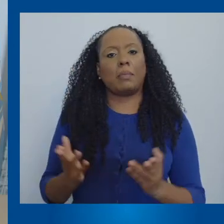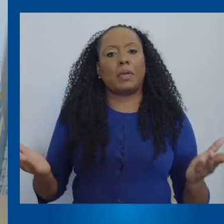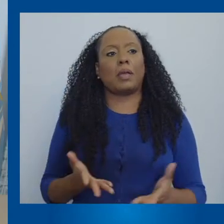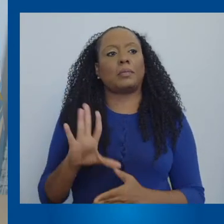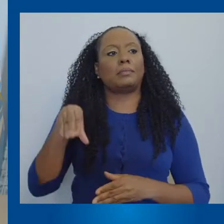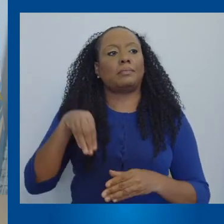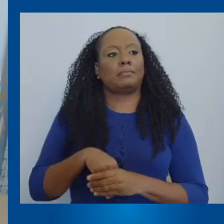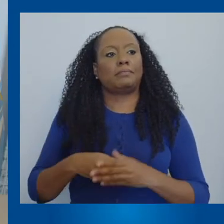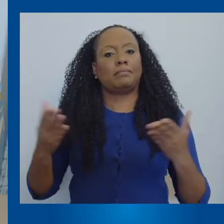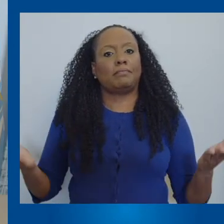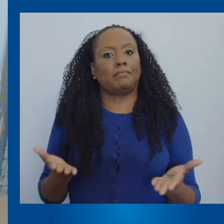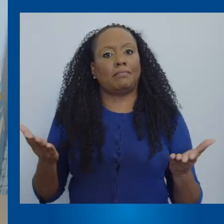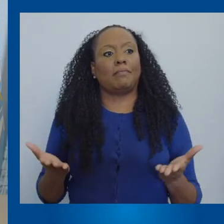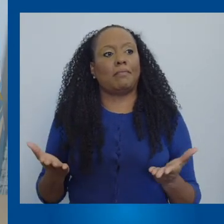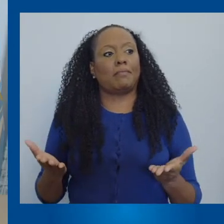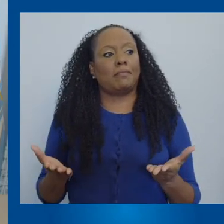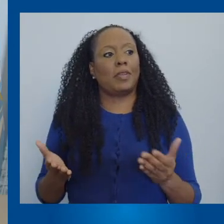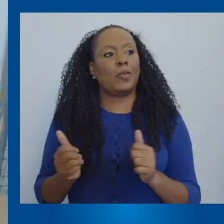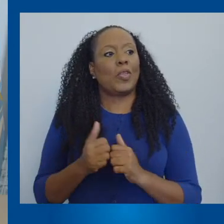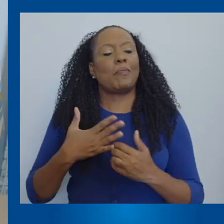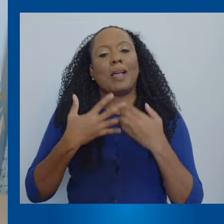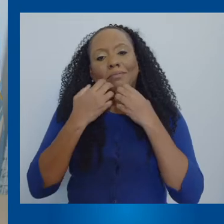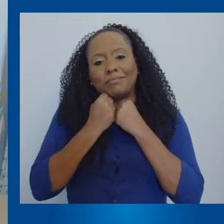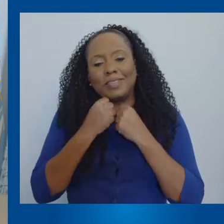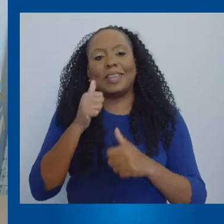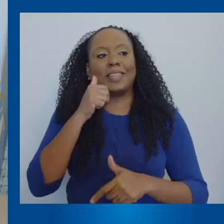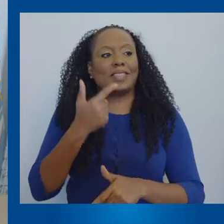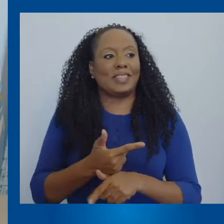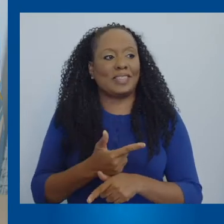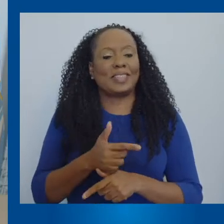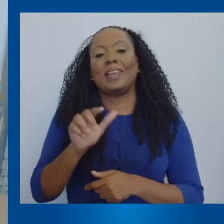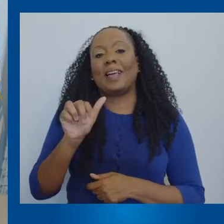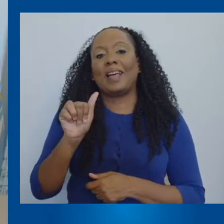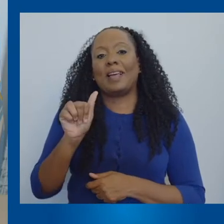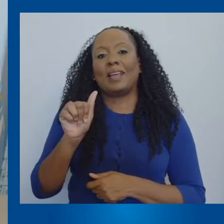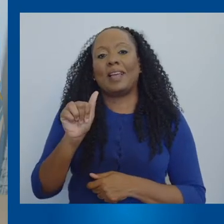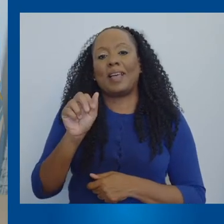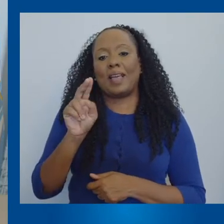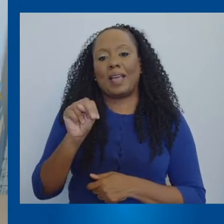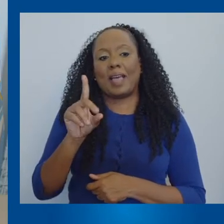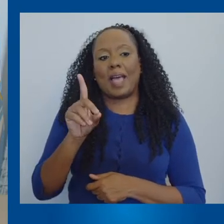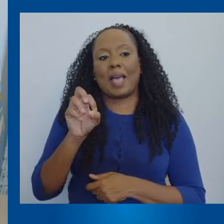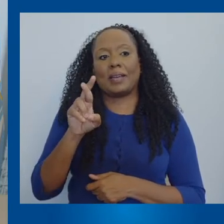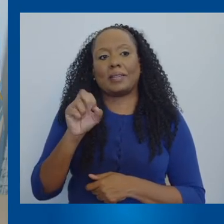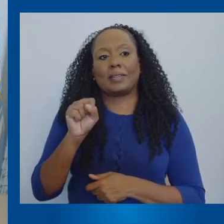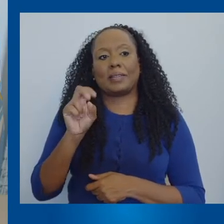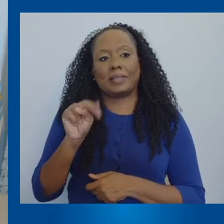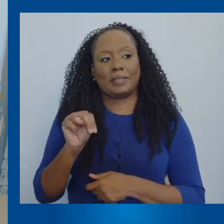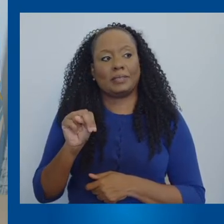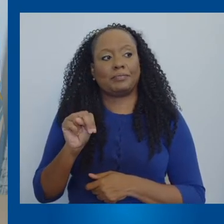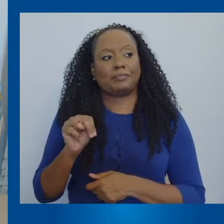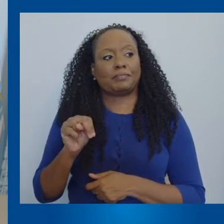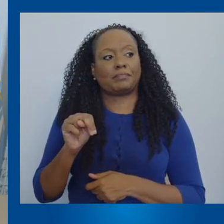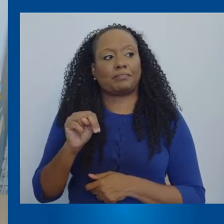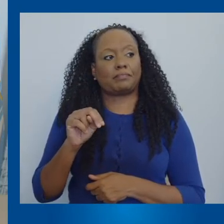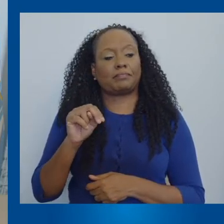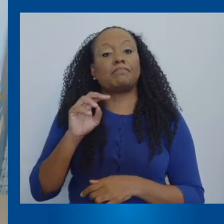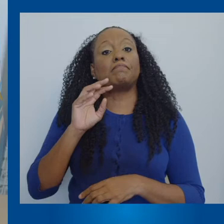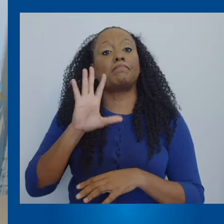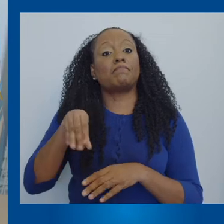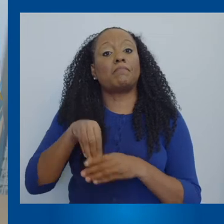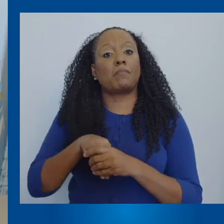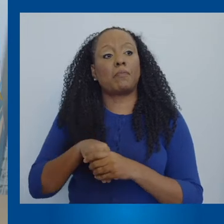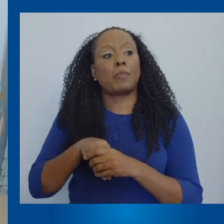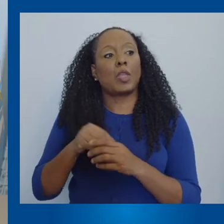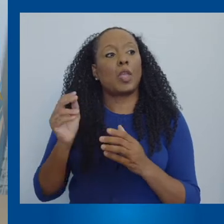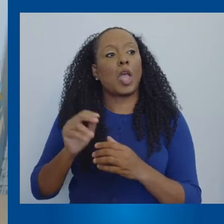this morning with my dear sister Inger Anderson, head of the United Nations Environmental Programme, the quadripartite group that